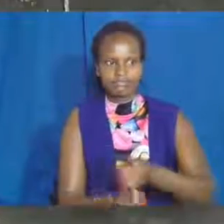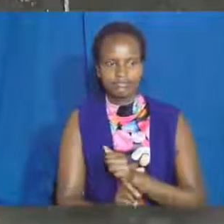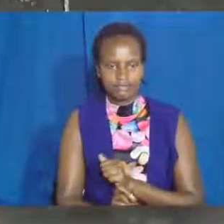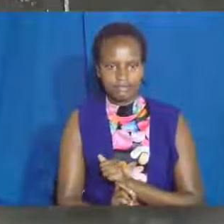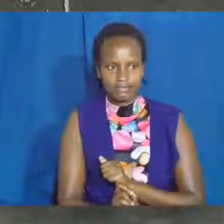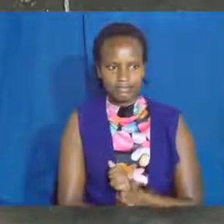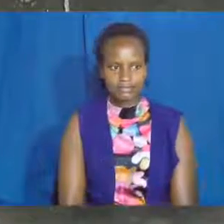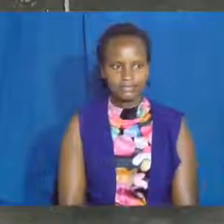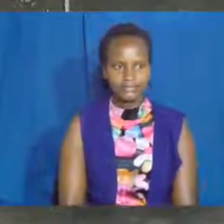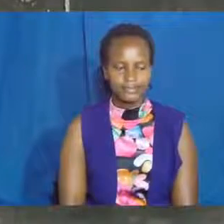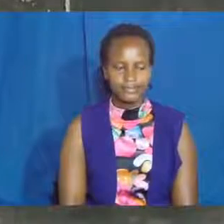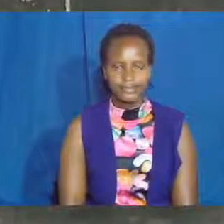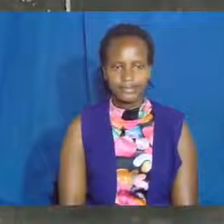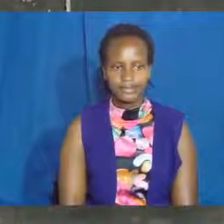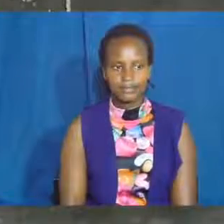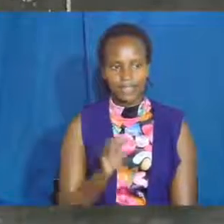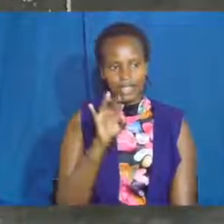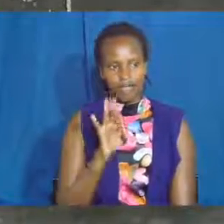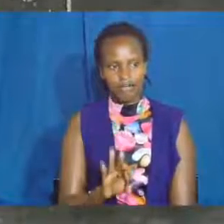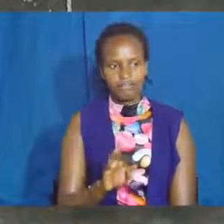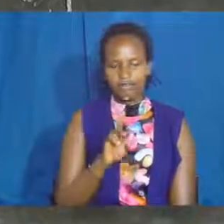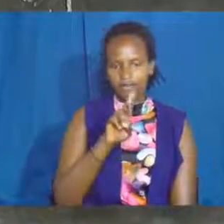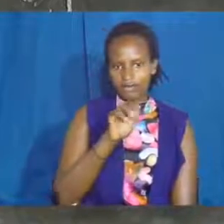as a result of